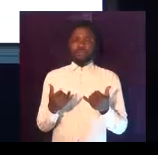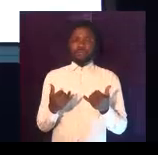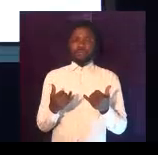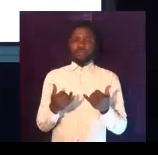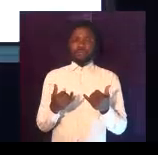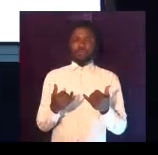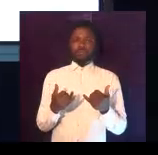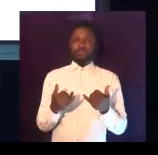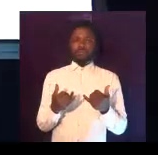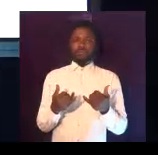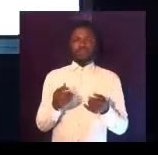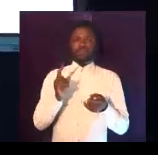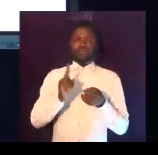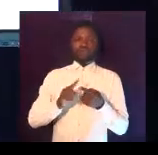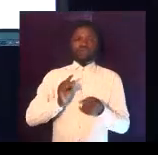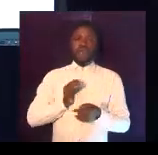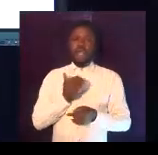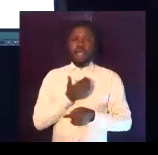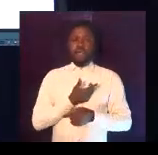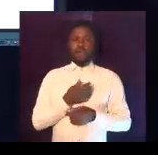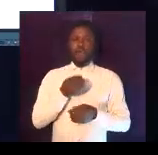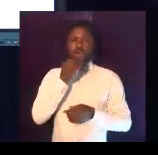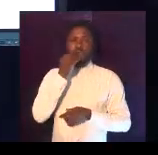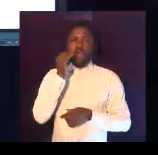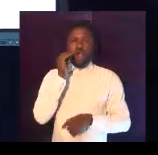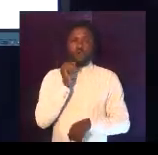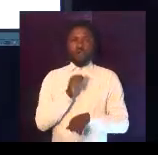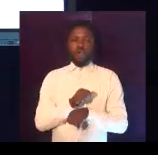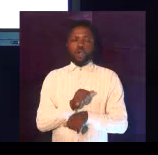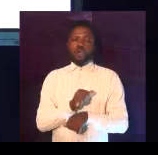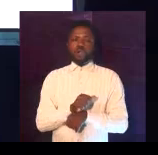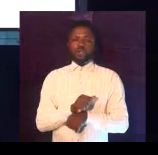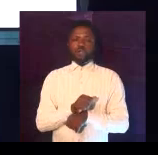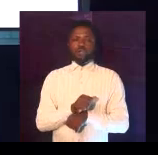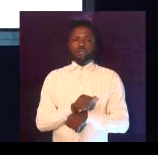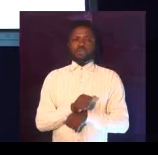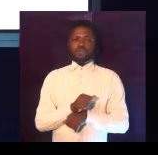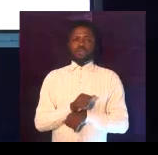Now, to our homework.